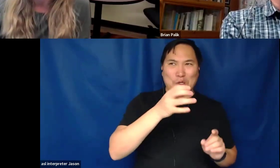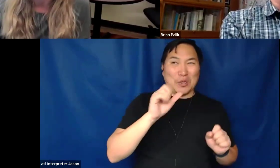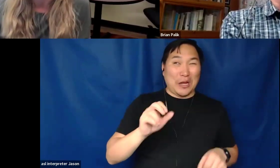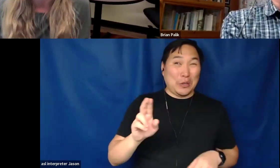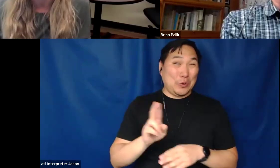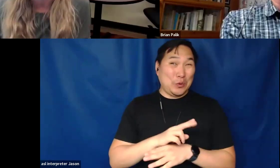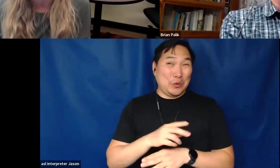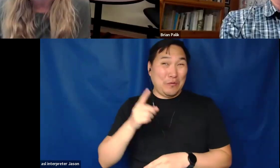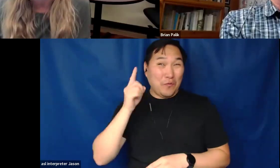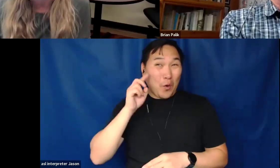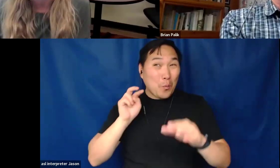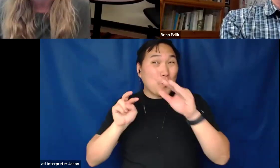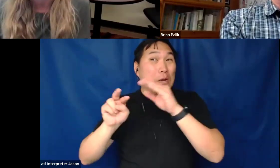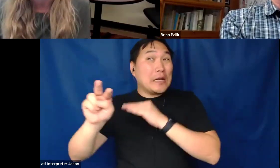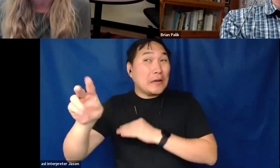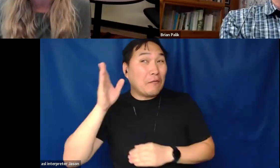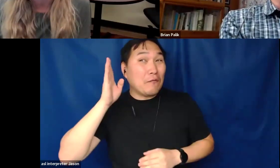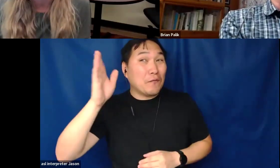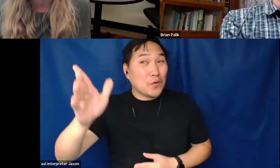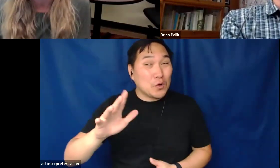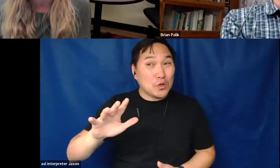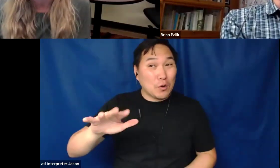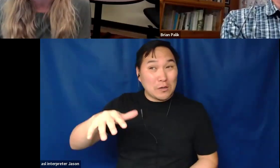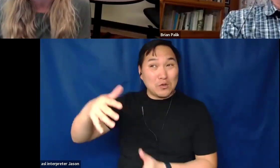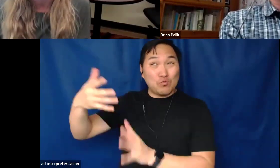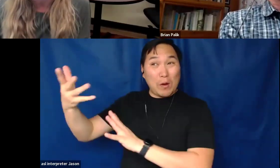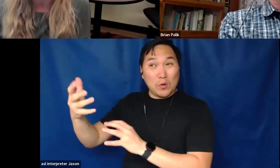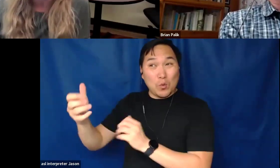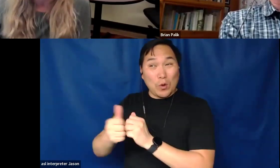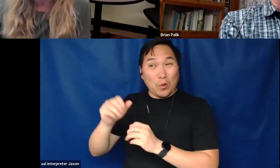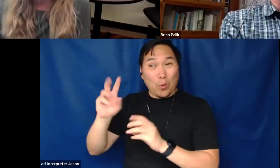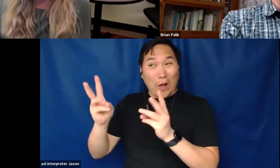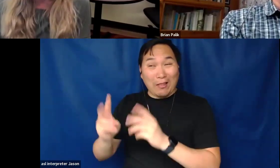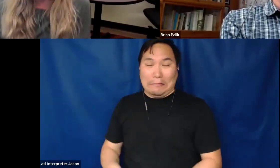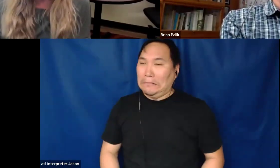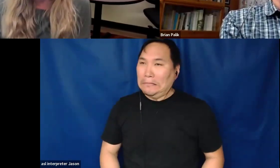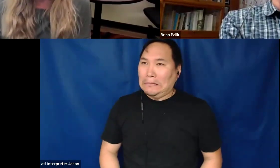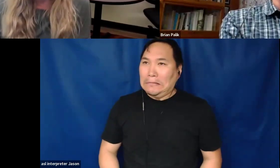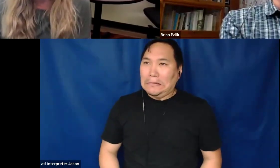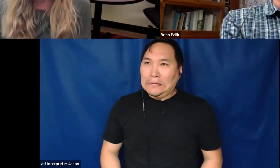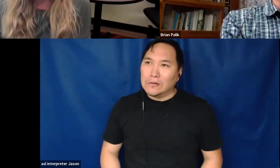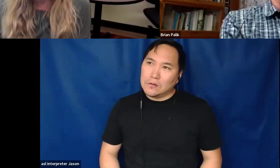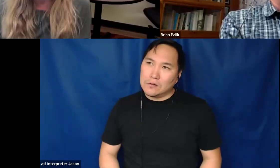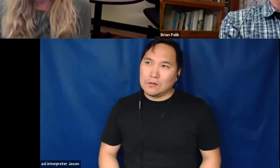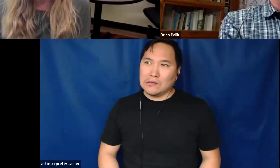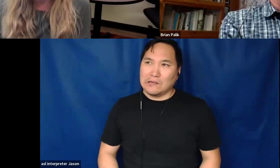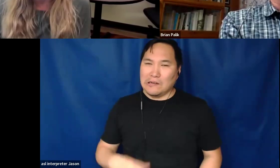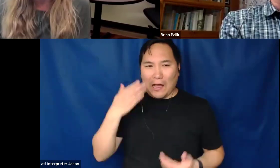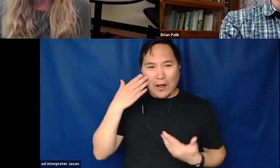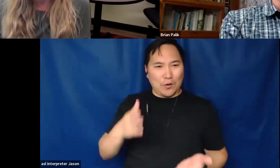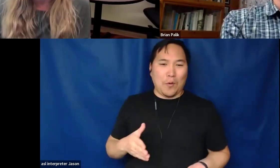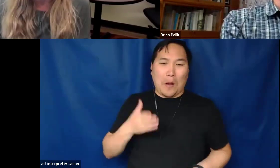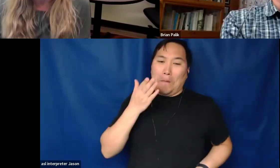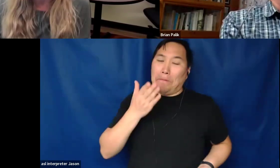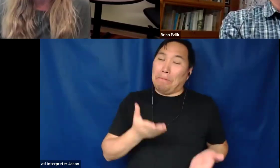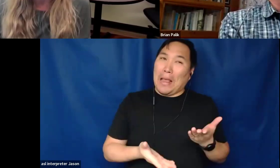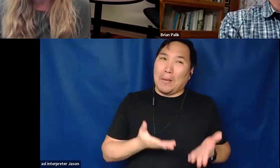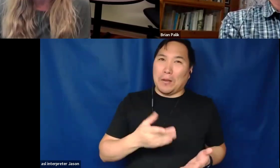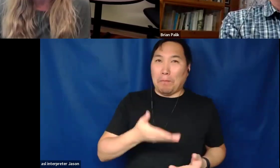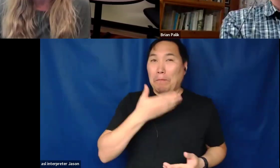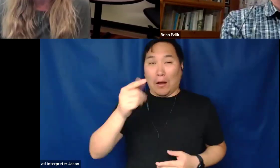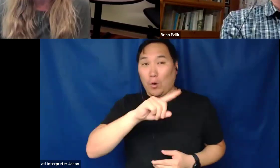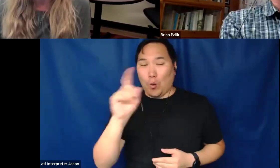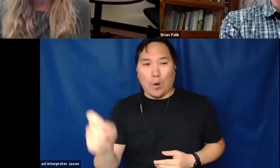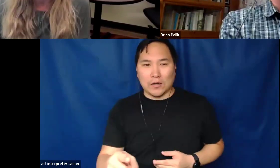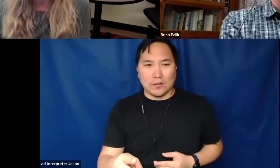future disturbances. And maybe the question is really, how does that kind of framework lead to